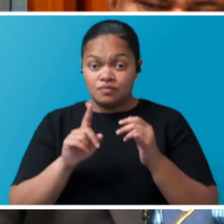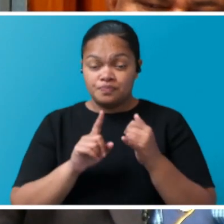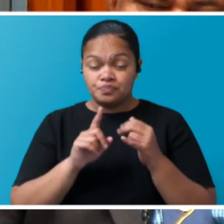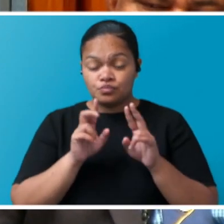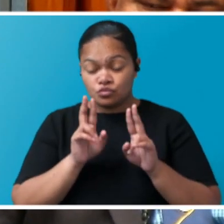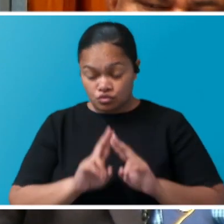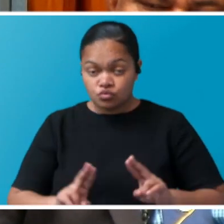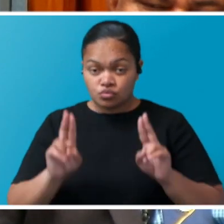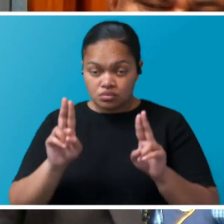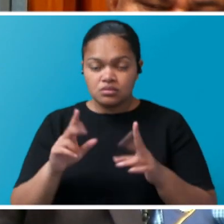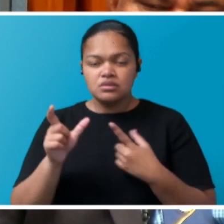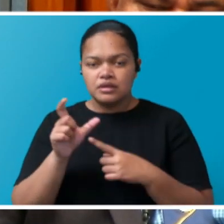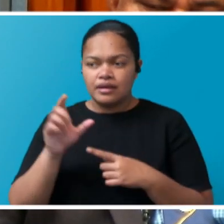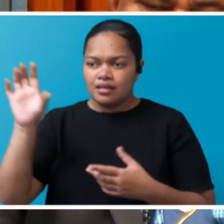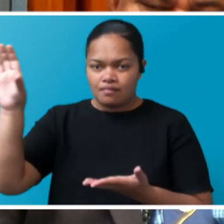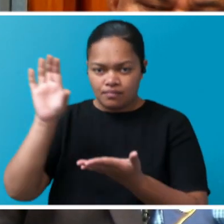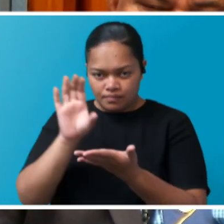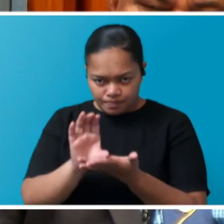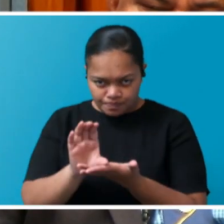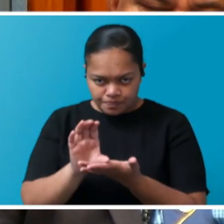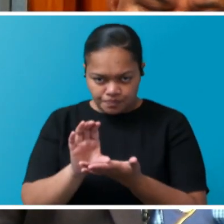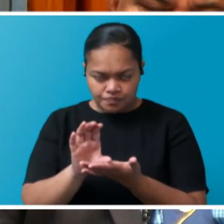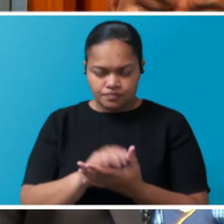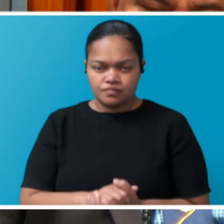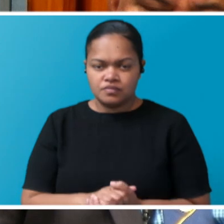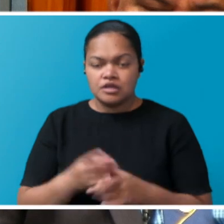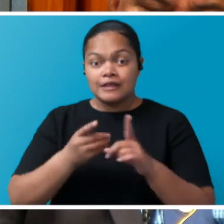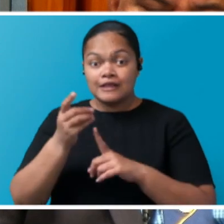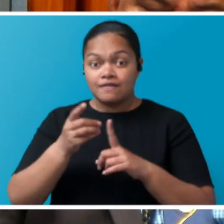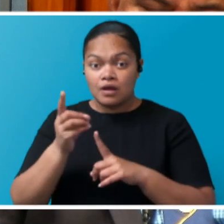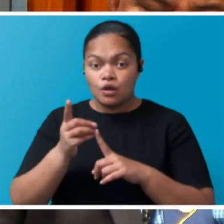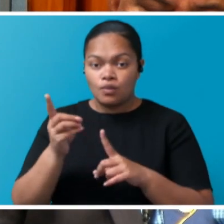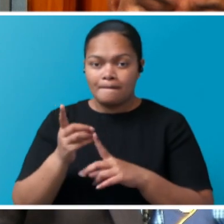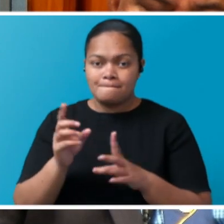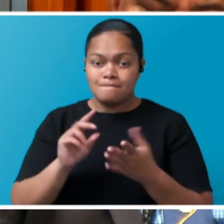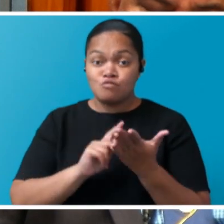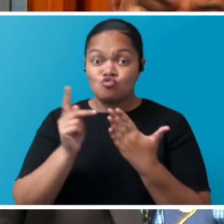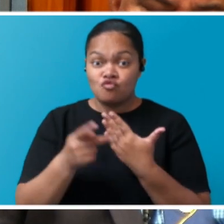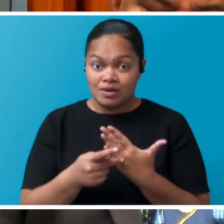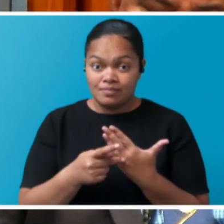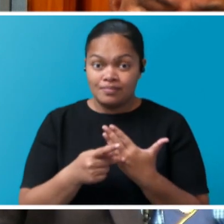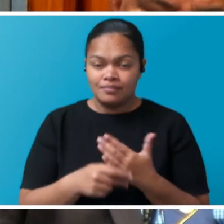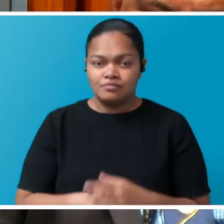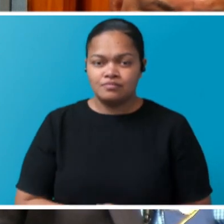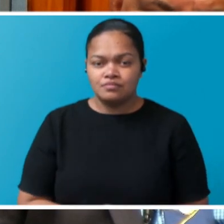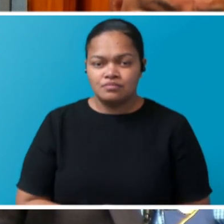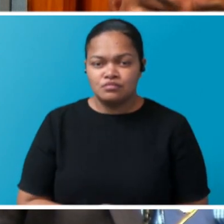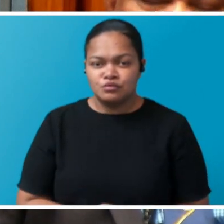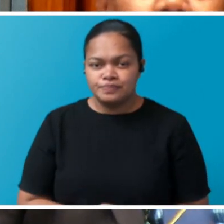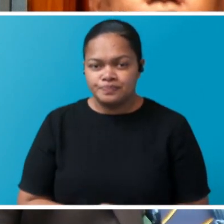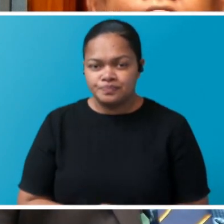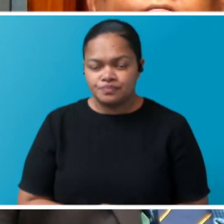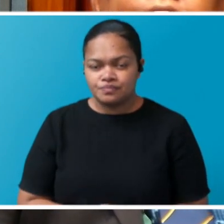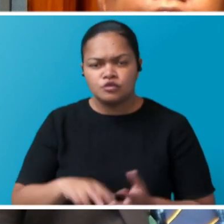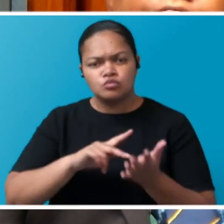Capital Development Fund and United Nations Environment Program, project will support the development